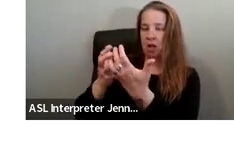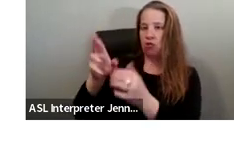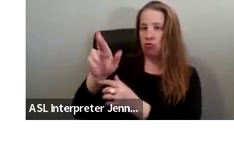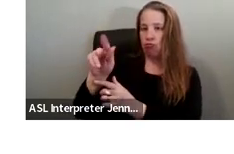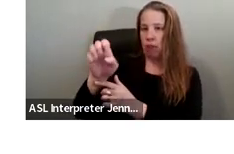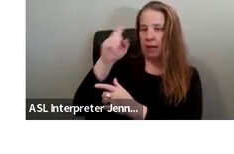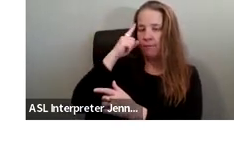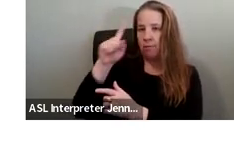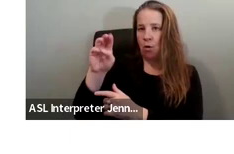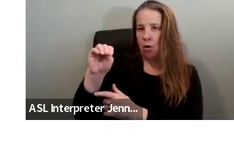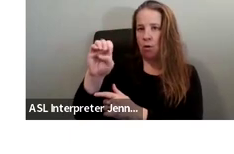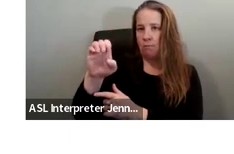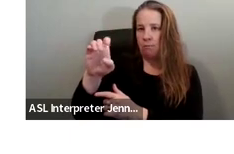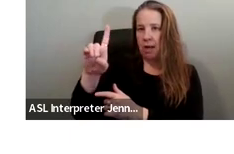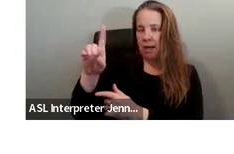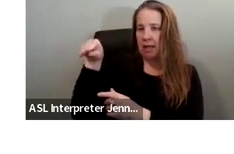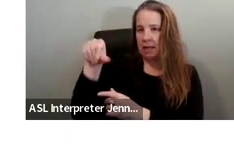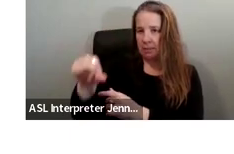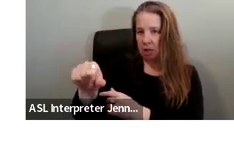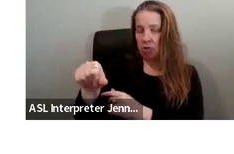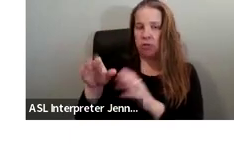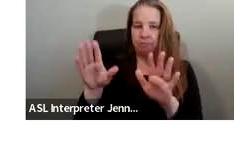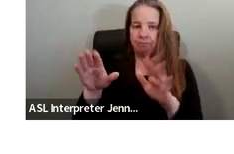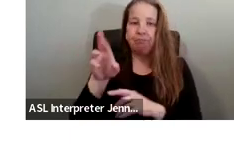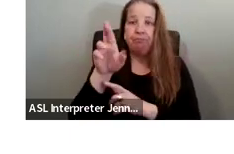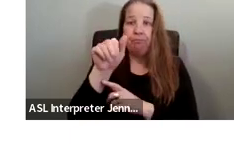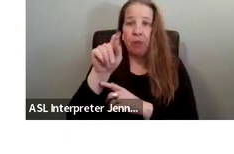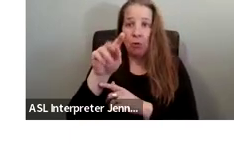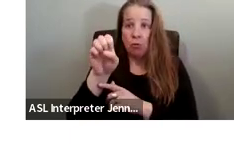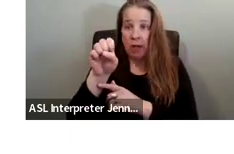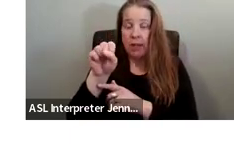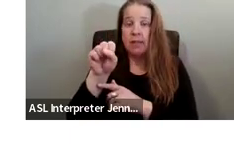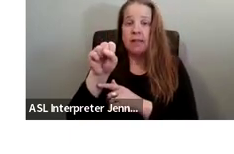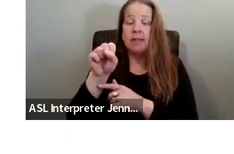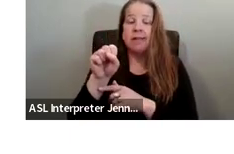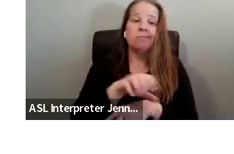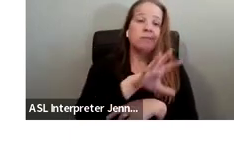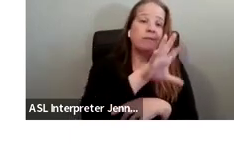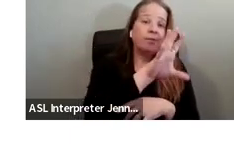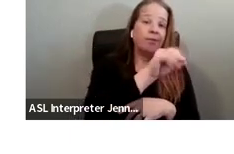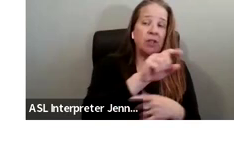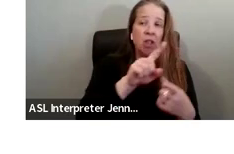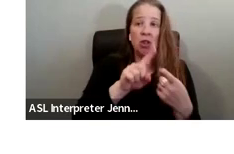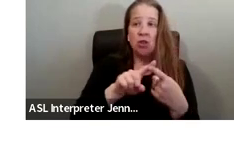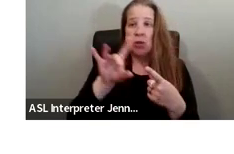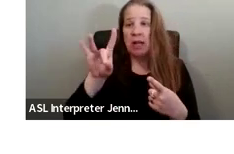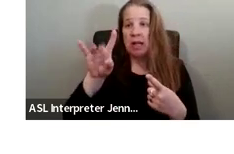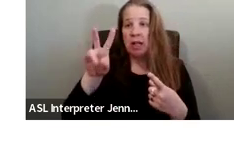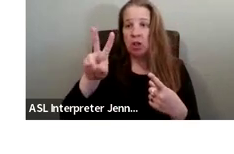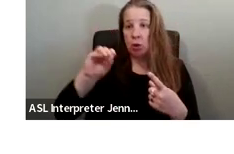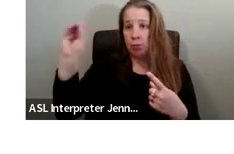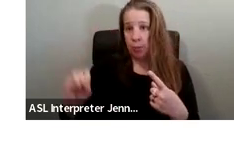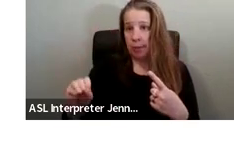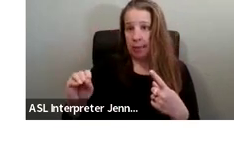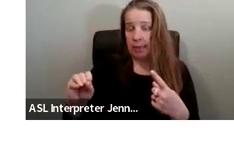Medicaid expenditures. Those rates range from 50 to 82% of